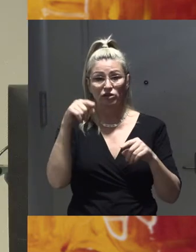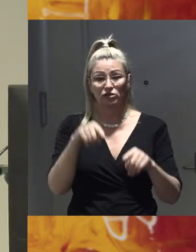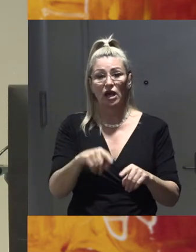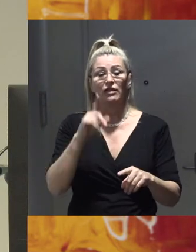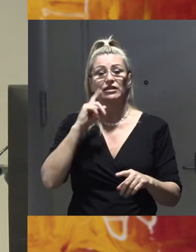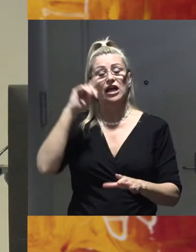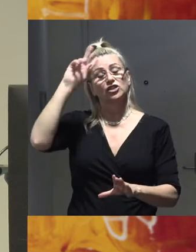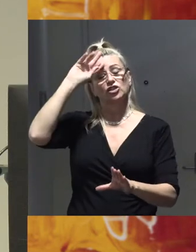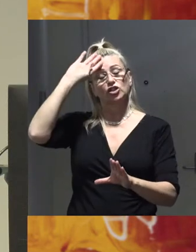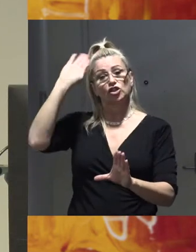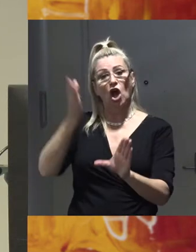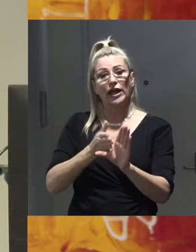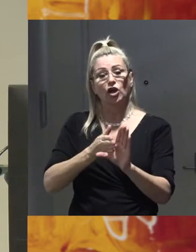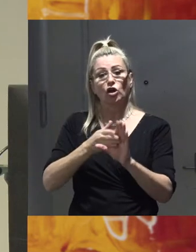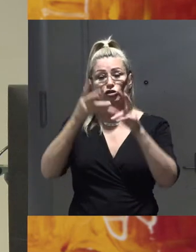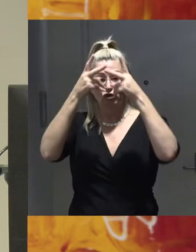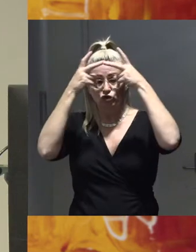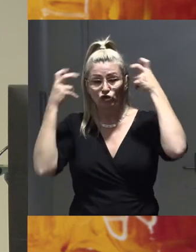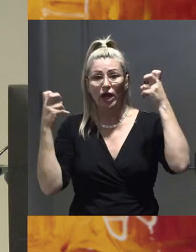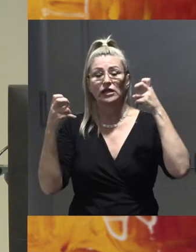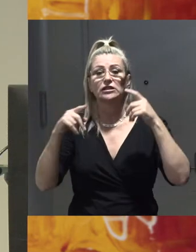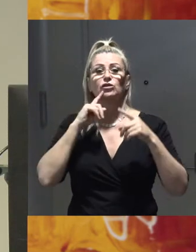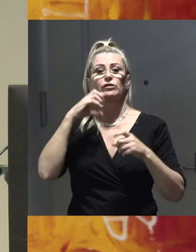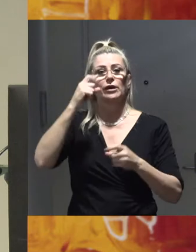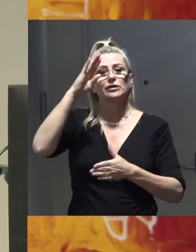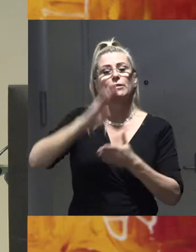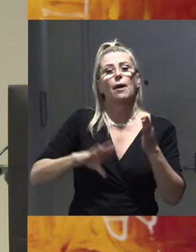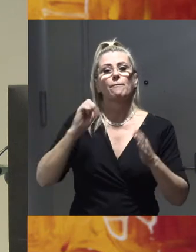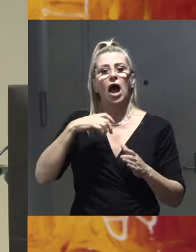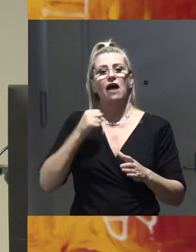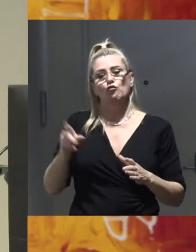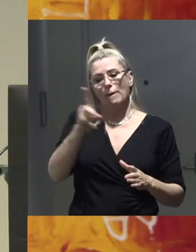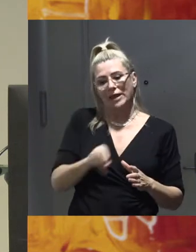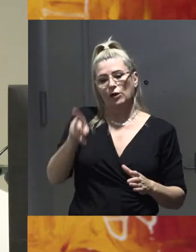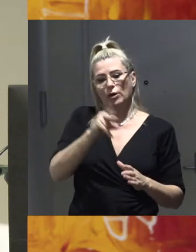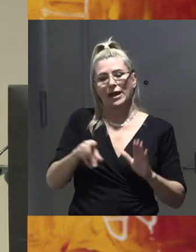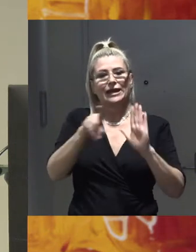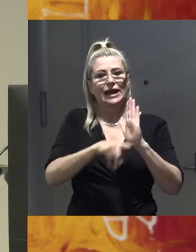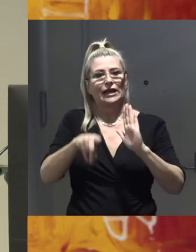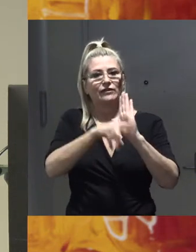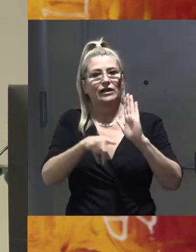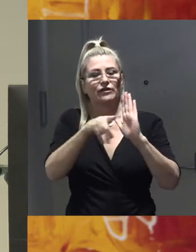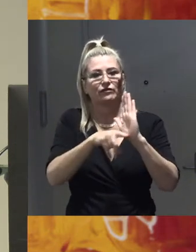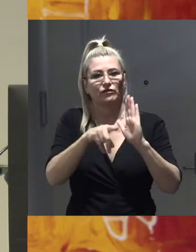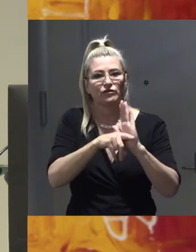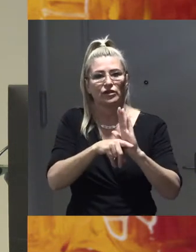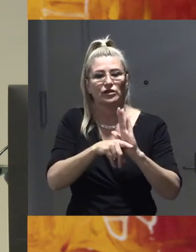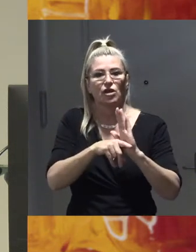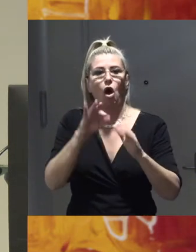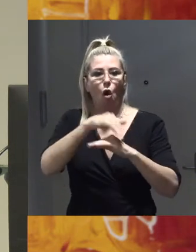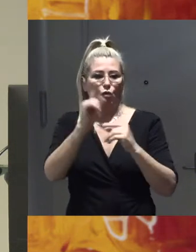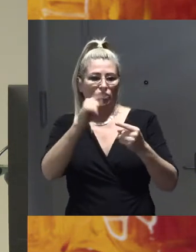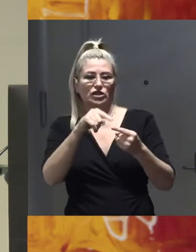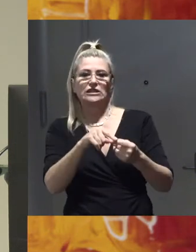is experienced to the extent it's accompanied by repetitive negative self-focus on the discrepancy